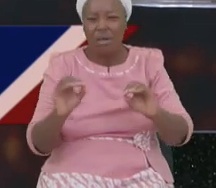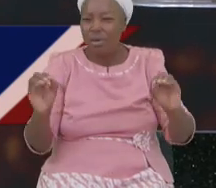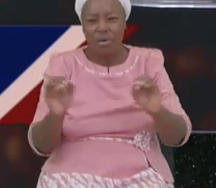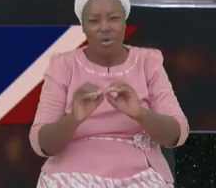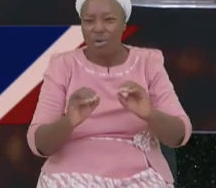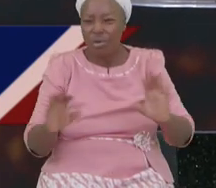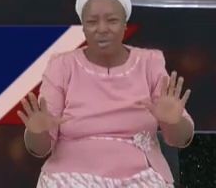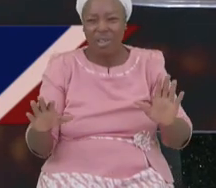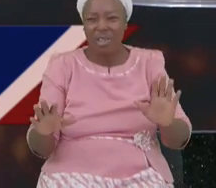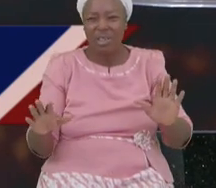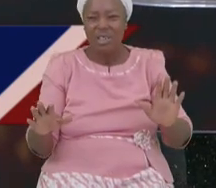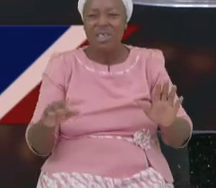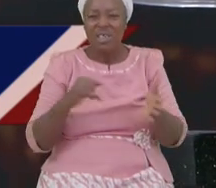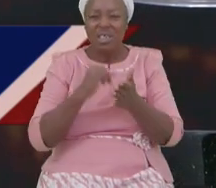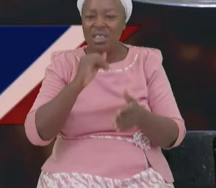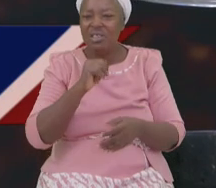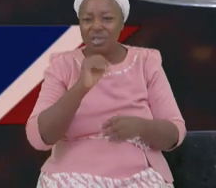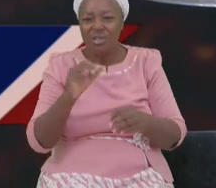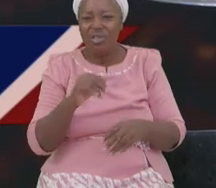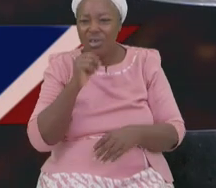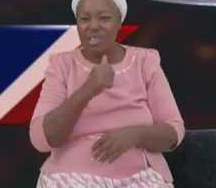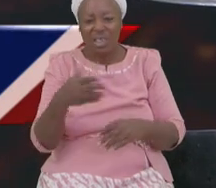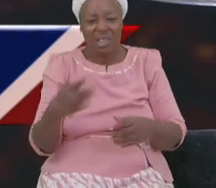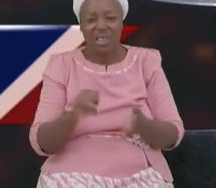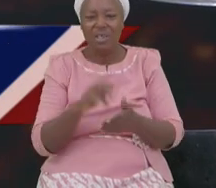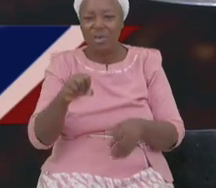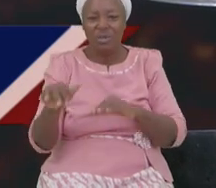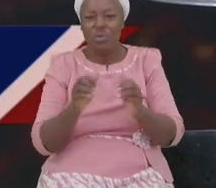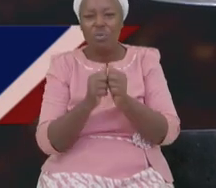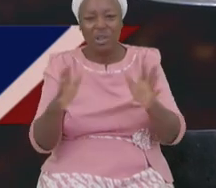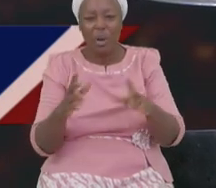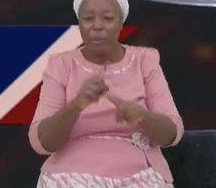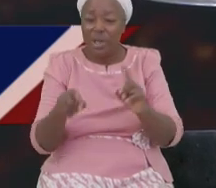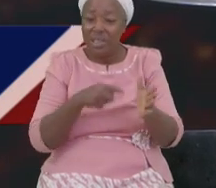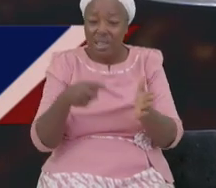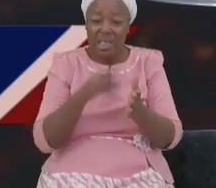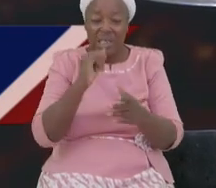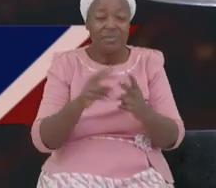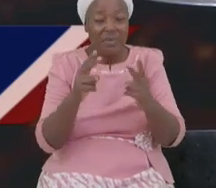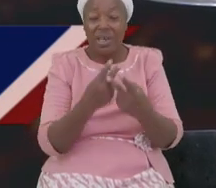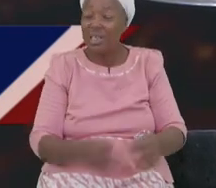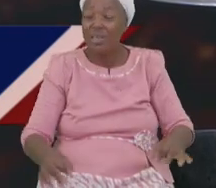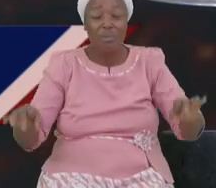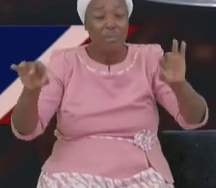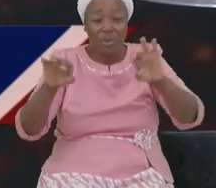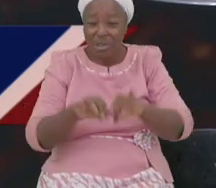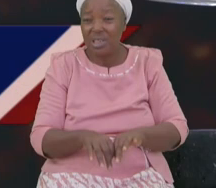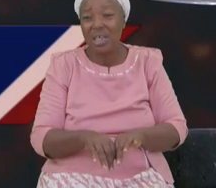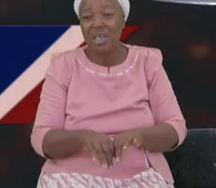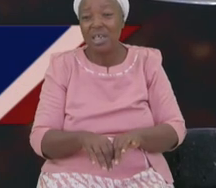Nothing is not a thing you can do without. You cannot do without this. It's a crucial, essential,